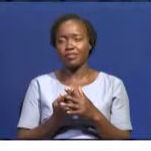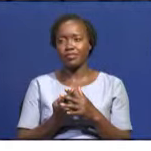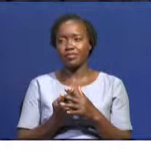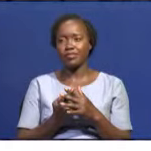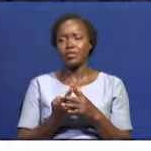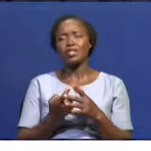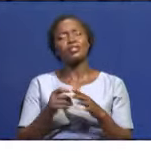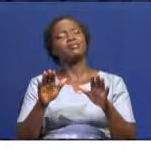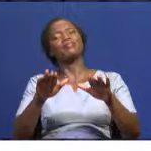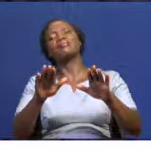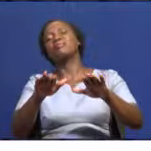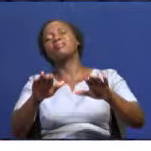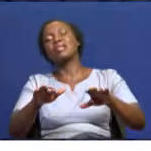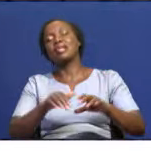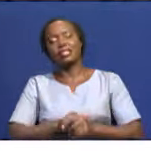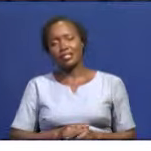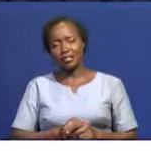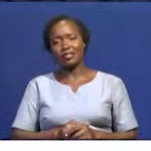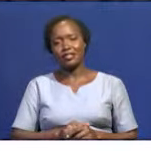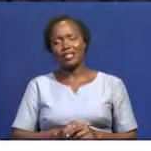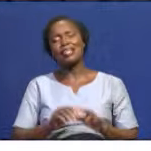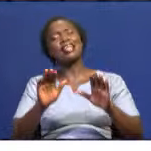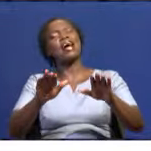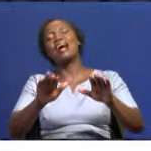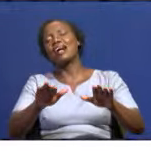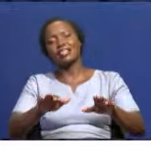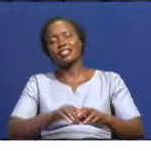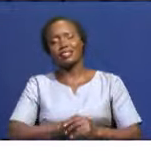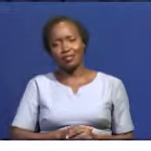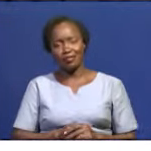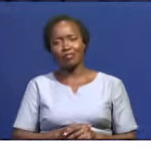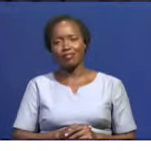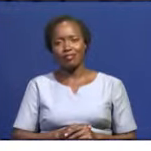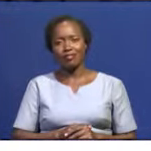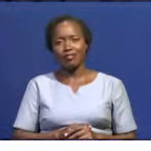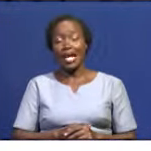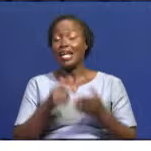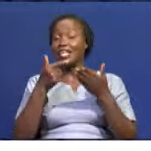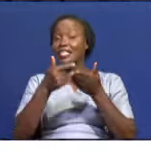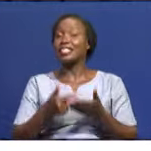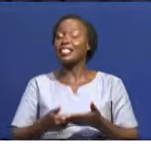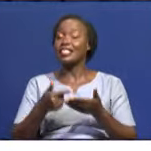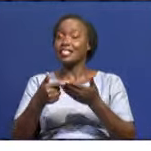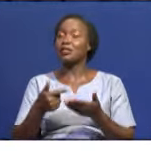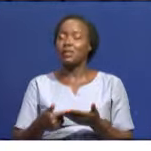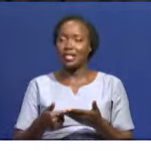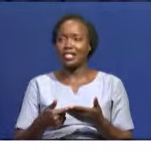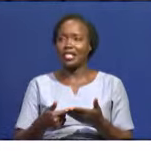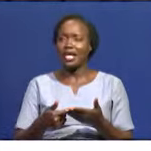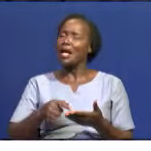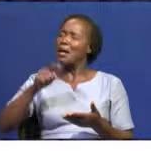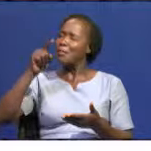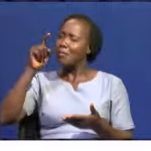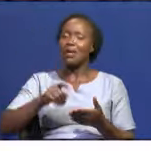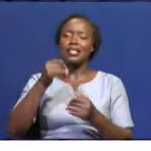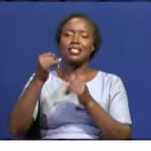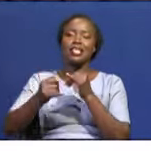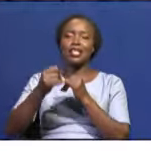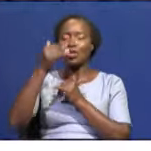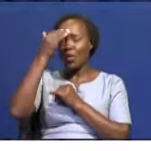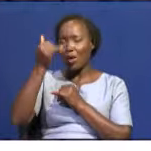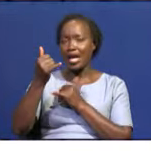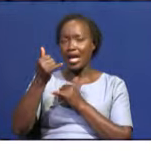So relax, you know, and the debate must end,